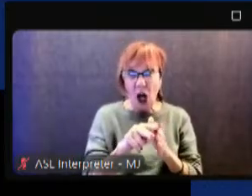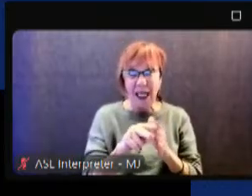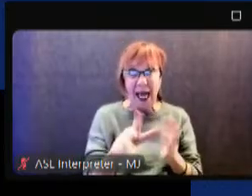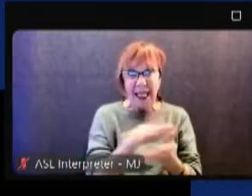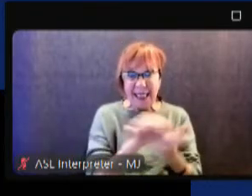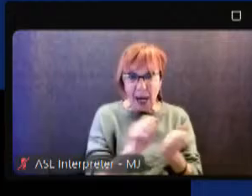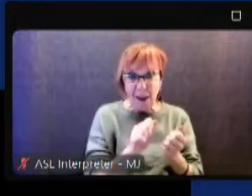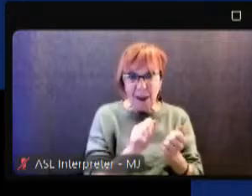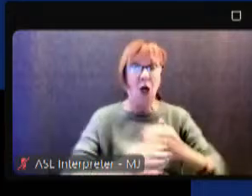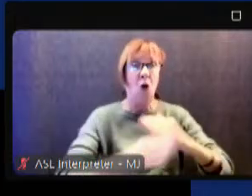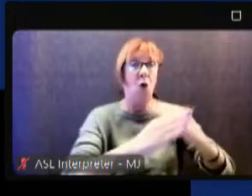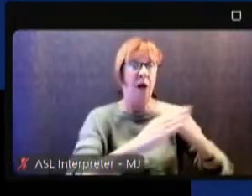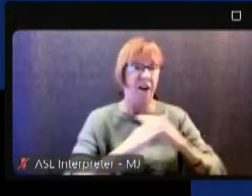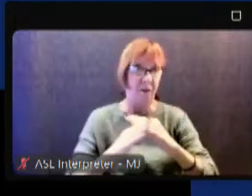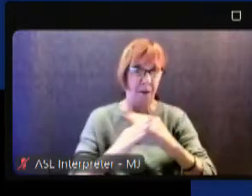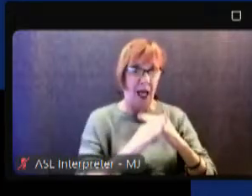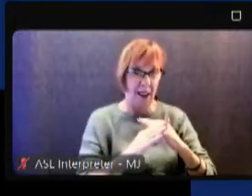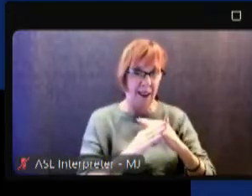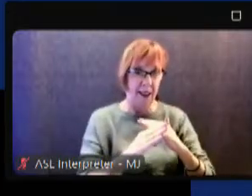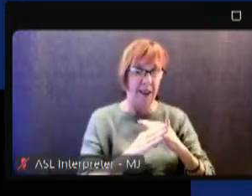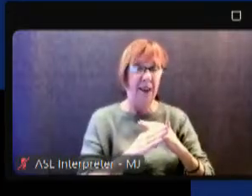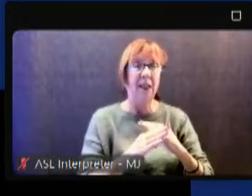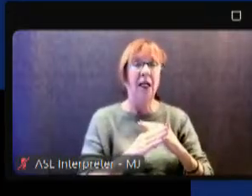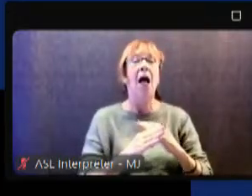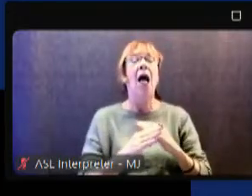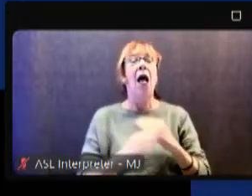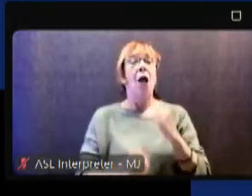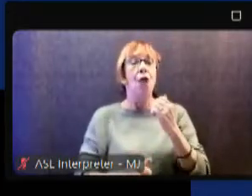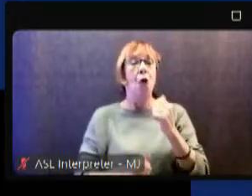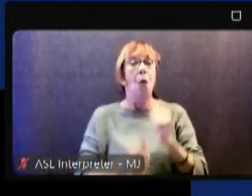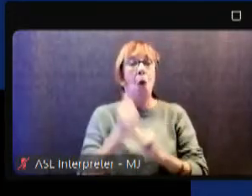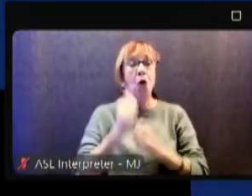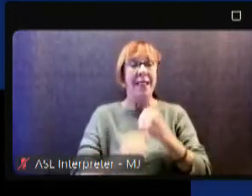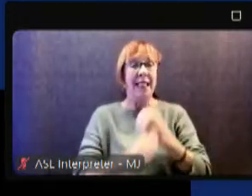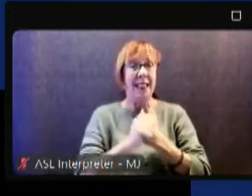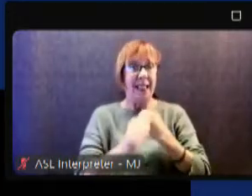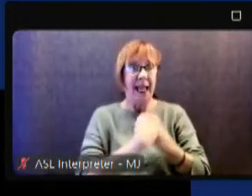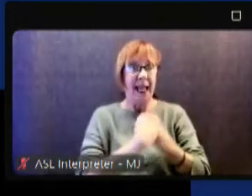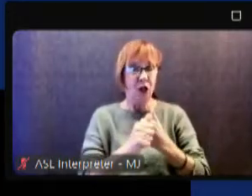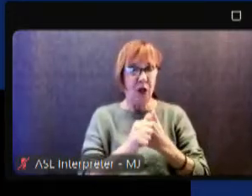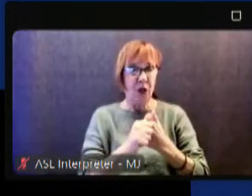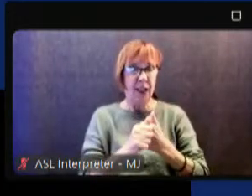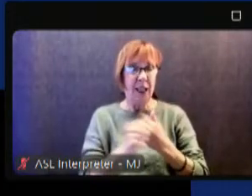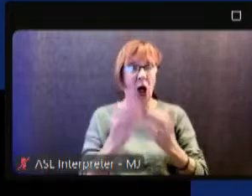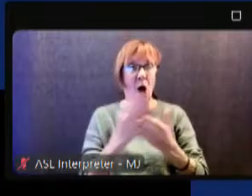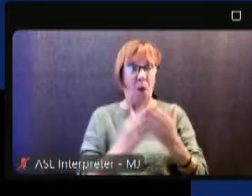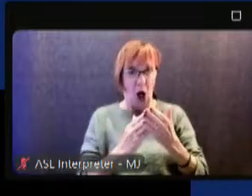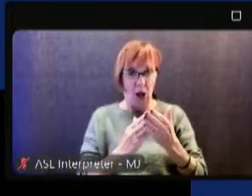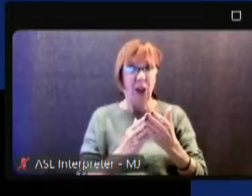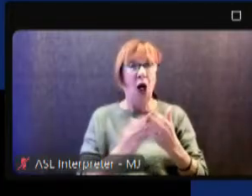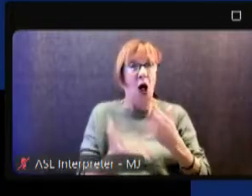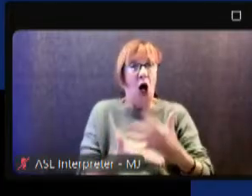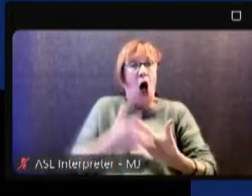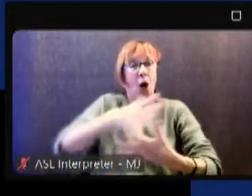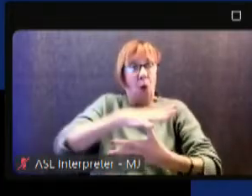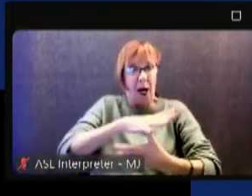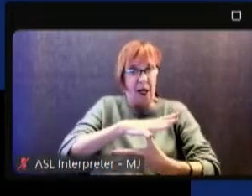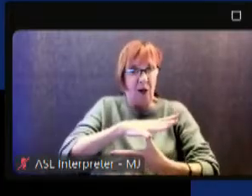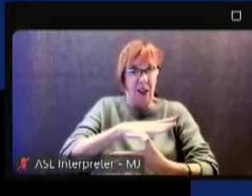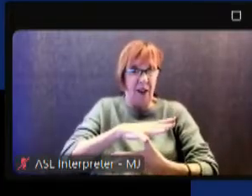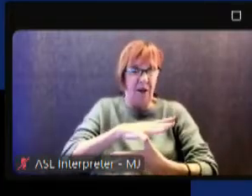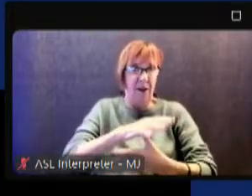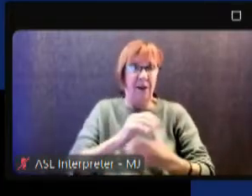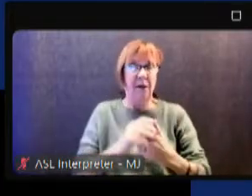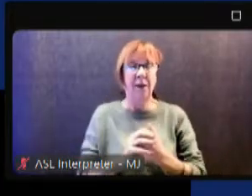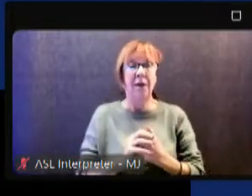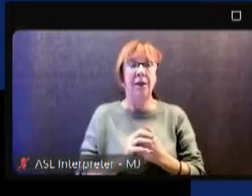are prioritizing repairs for any safety concerns to maintain the roadway open. The only option available is to remove the scarring by milling the